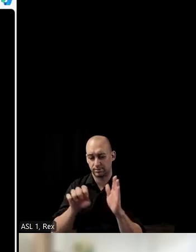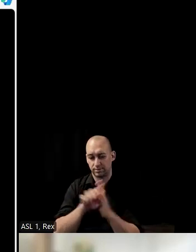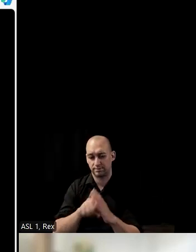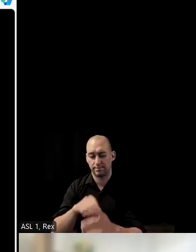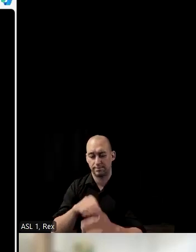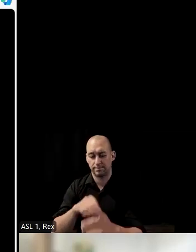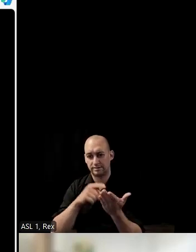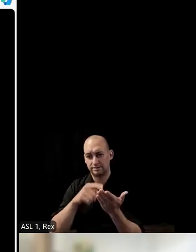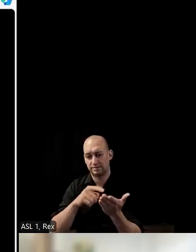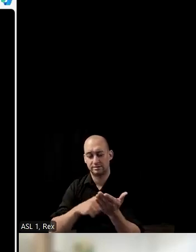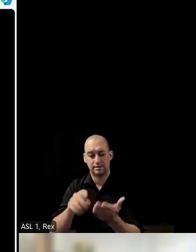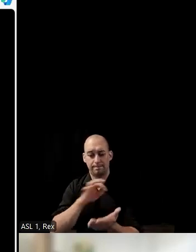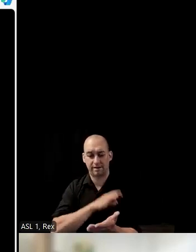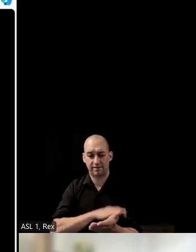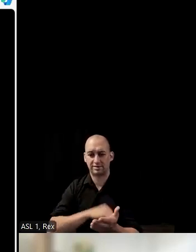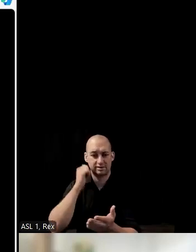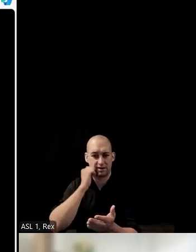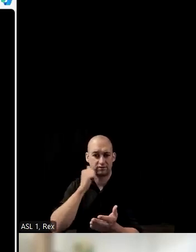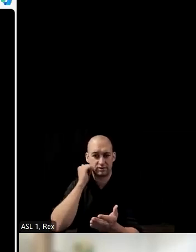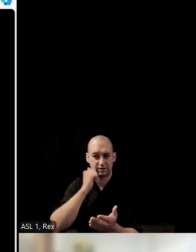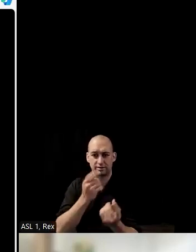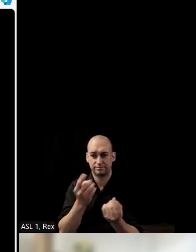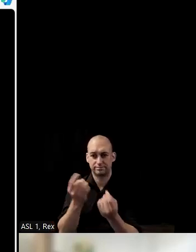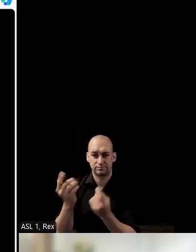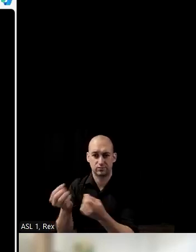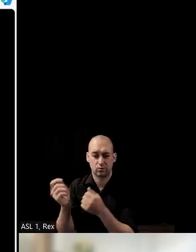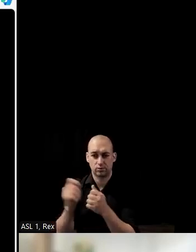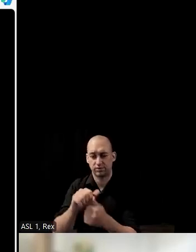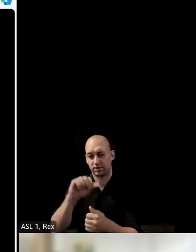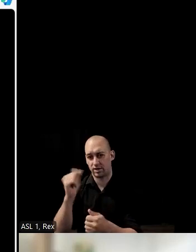benefit of daily routines and activities with another caregiver.